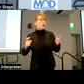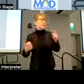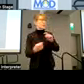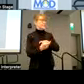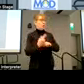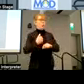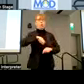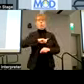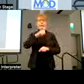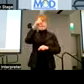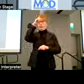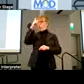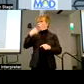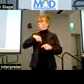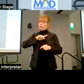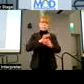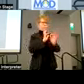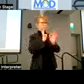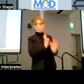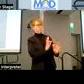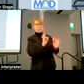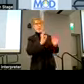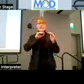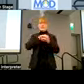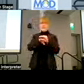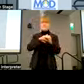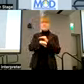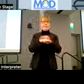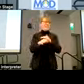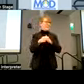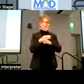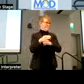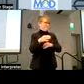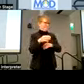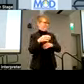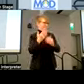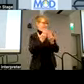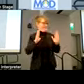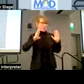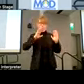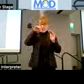on target and had accessibility at our forefront because it's one of our core